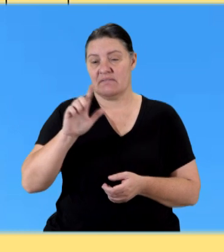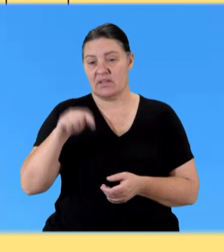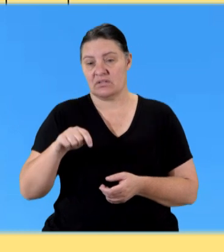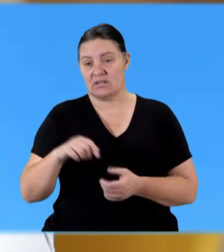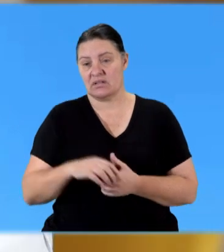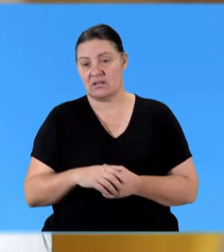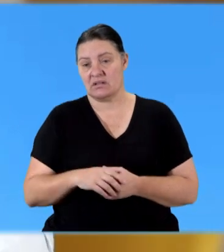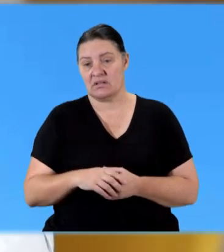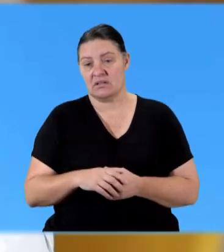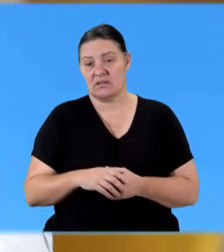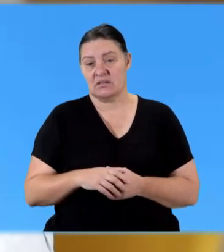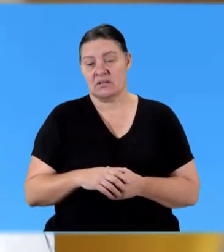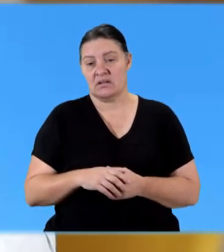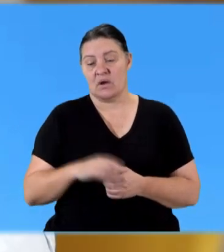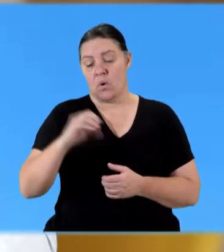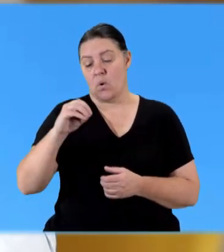57,065. The